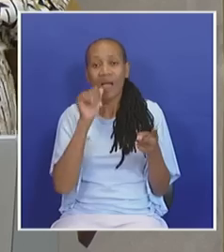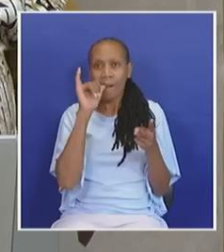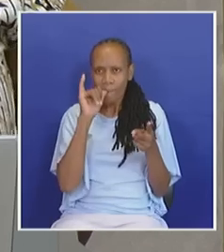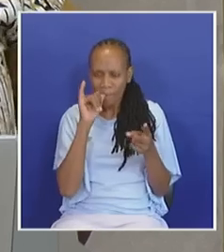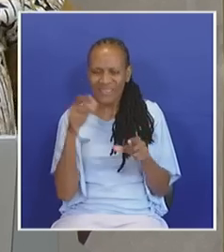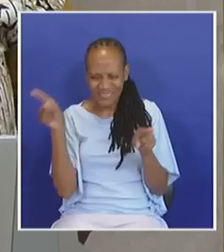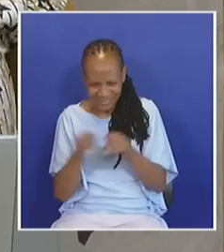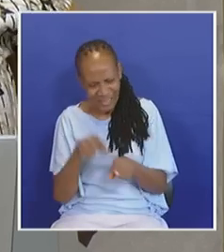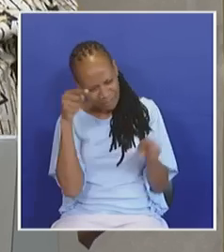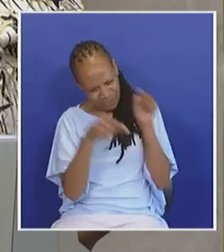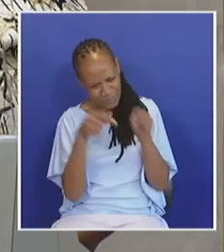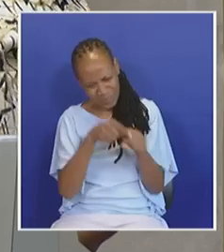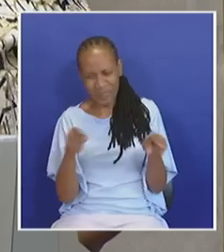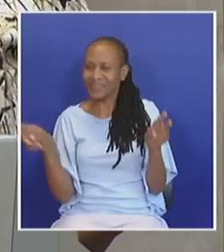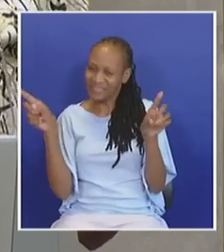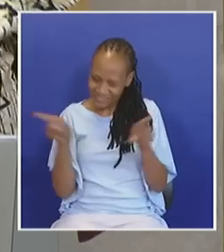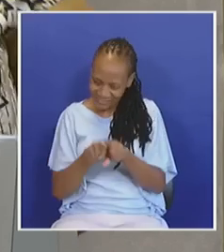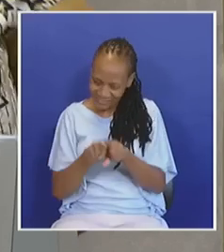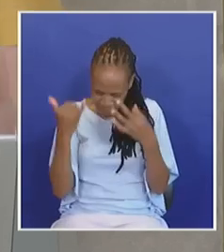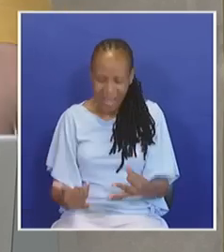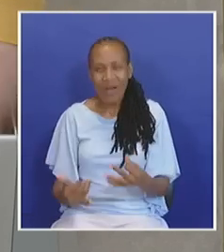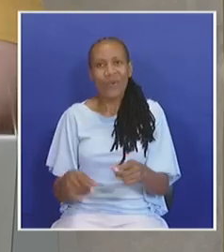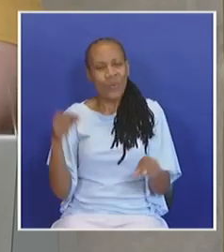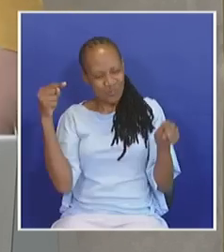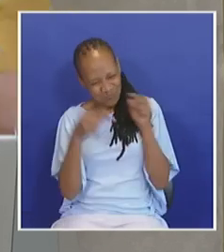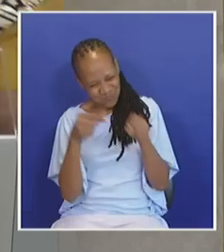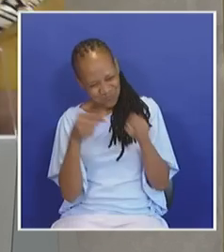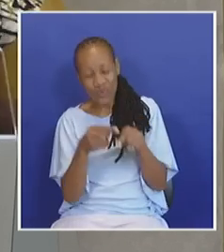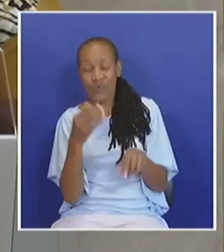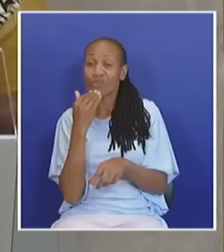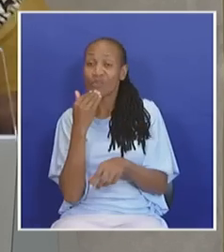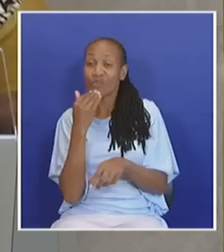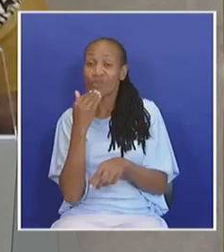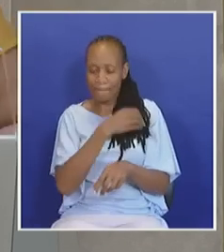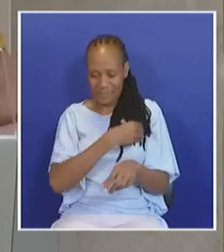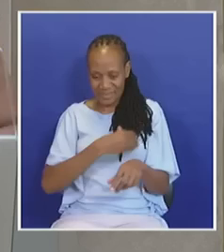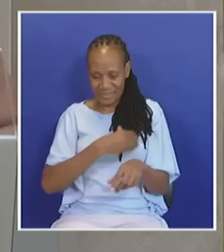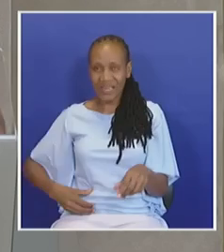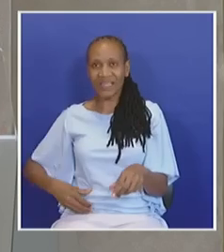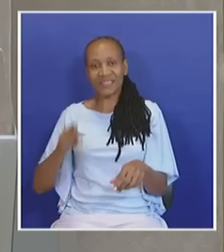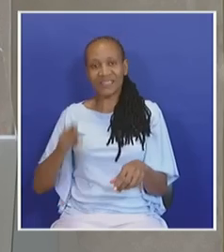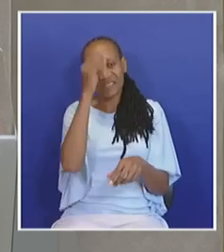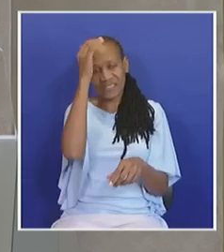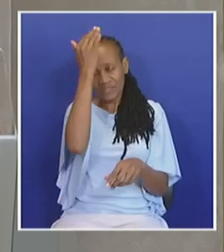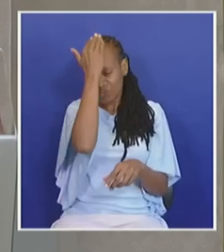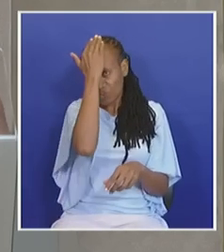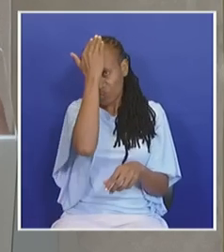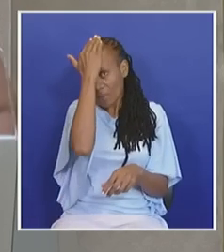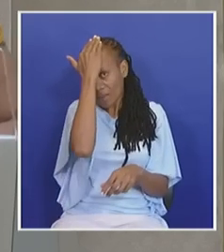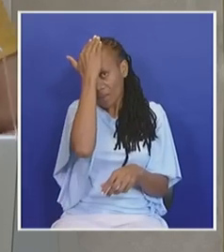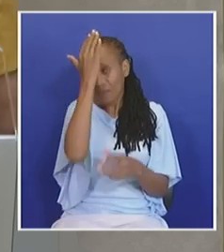Mbeki. And now they are criticizing President Zuma. We are not